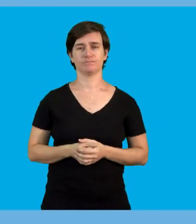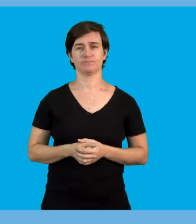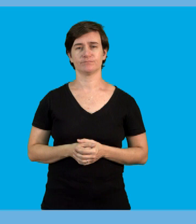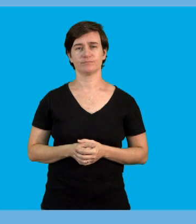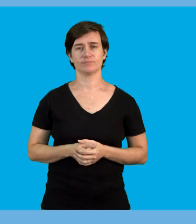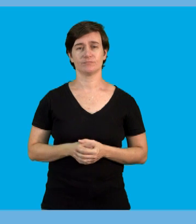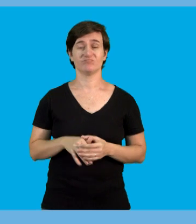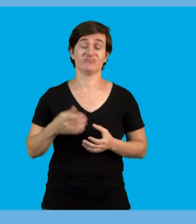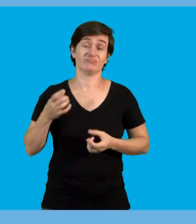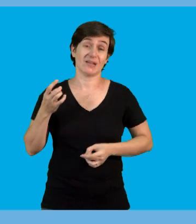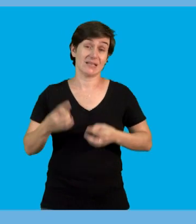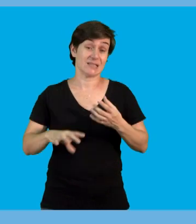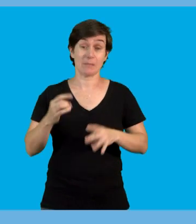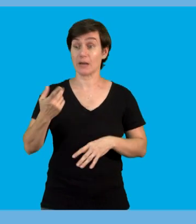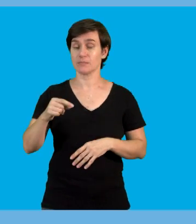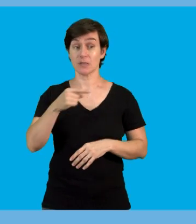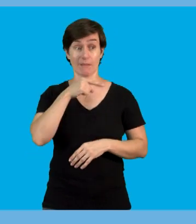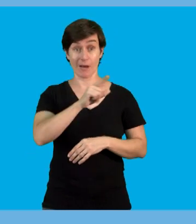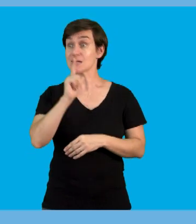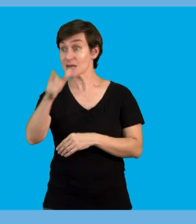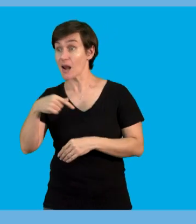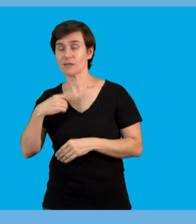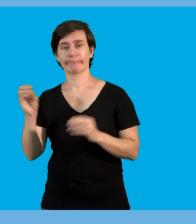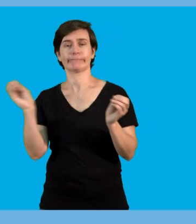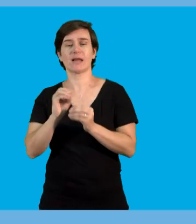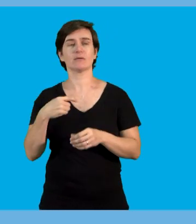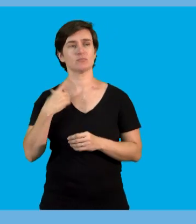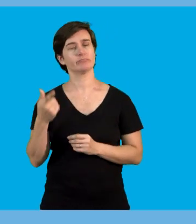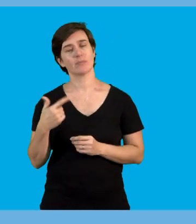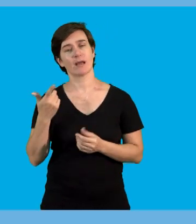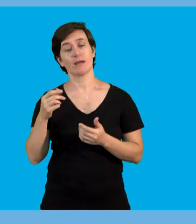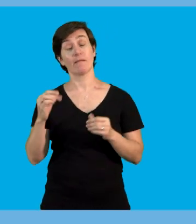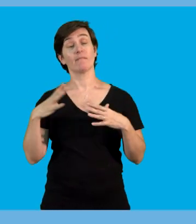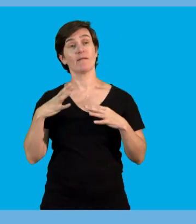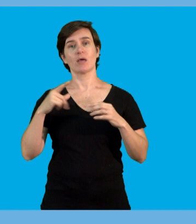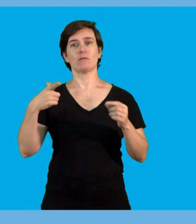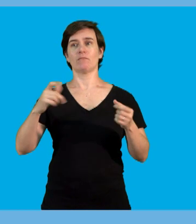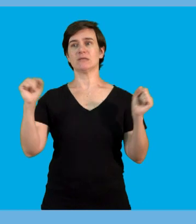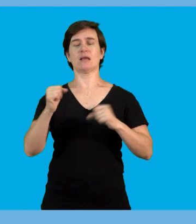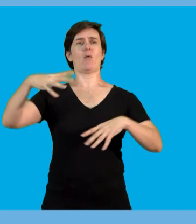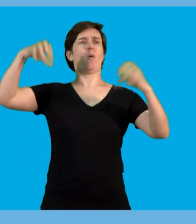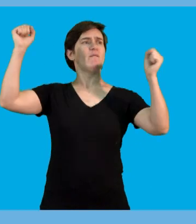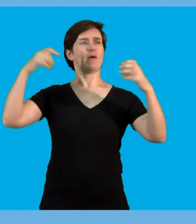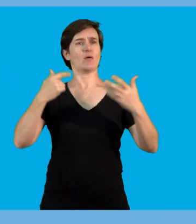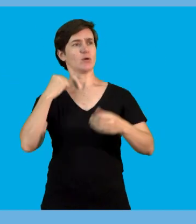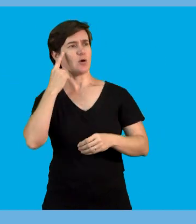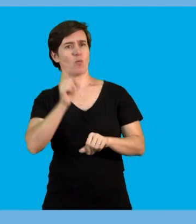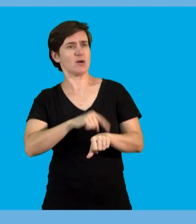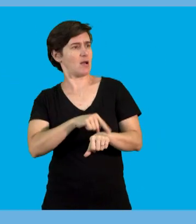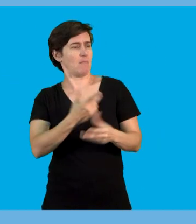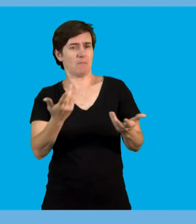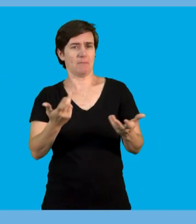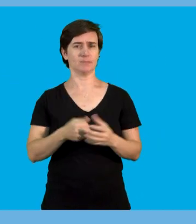load shedding. Sometimes without warning. So sometimes they will not tell you that we are going to institute load shedding from this time to this